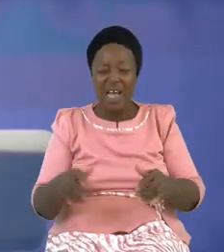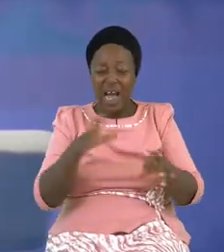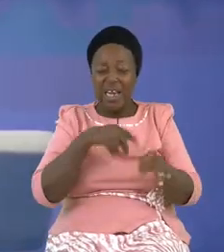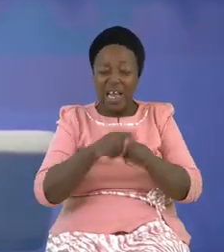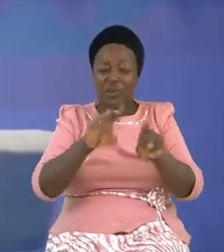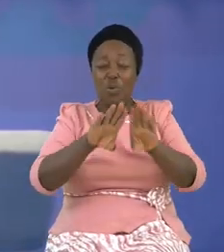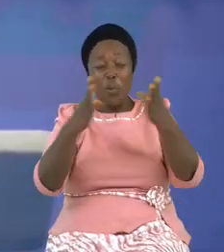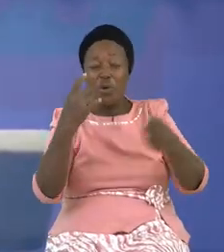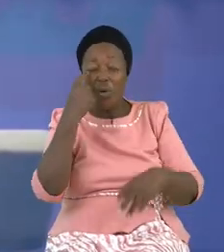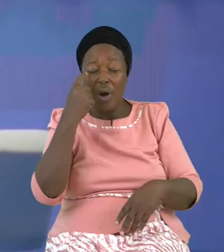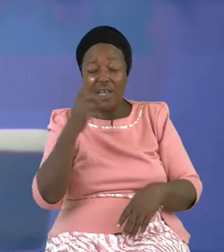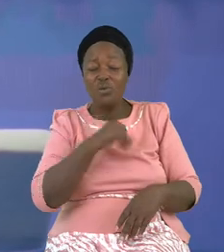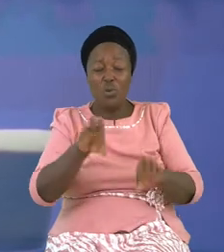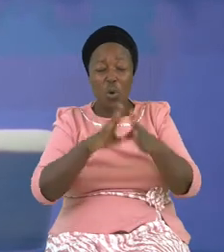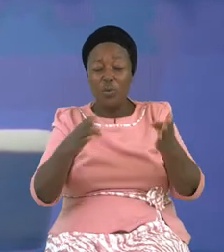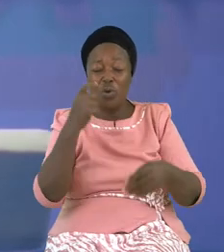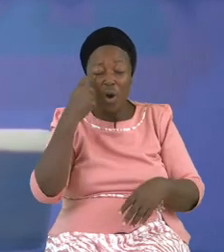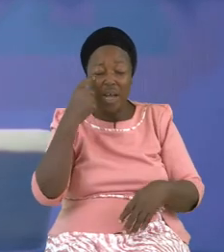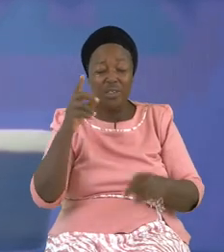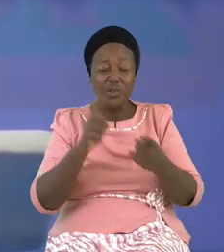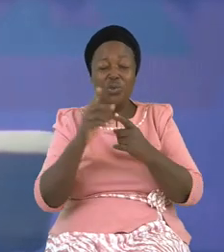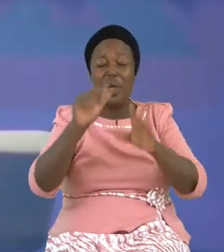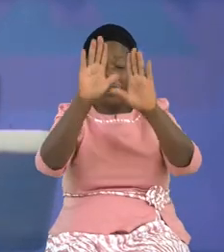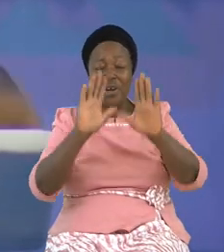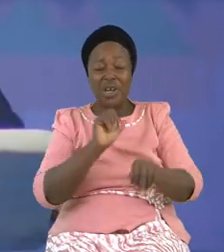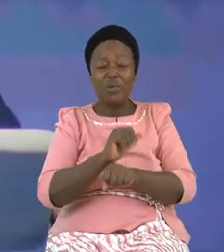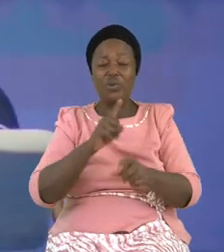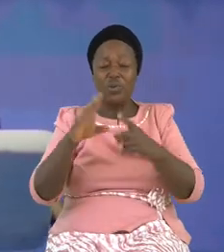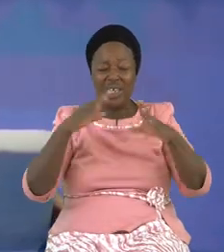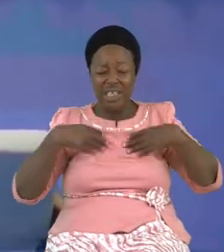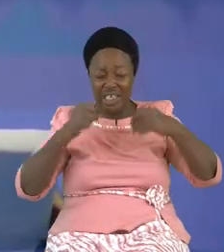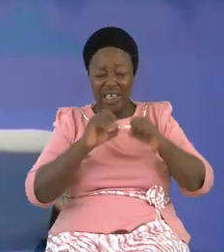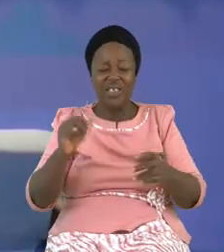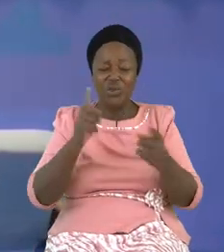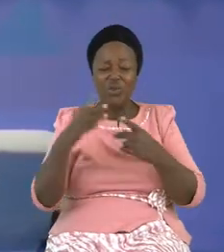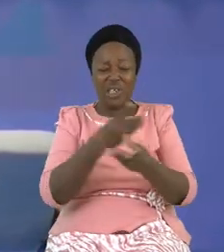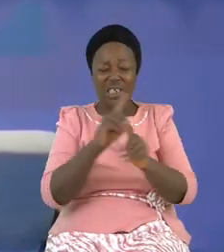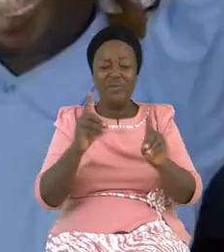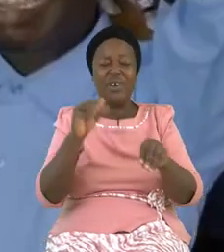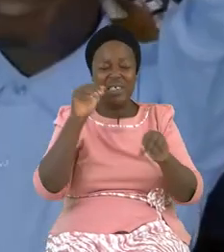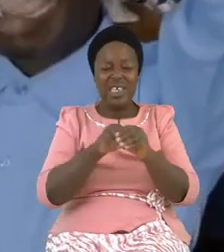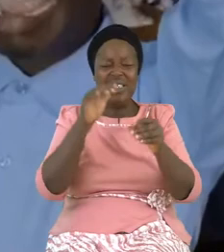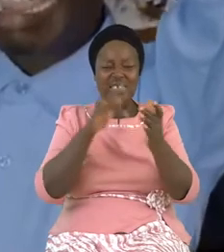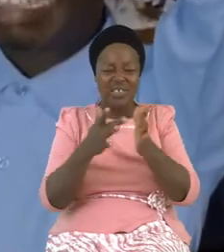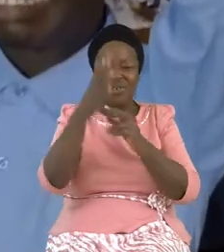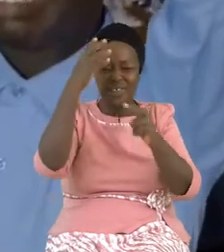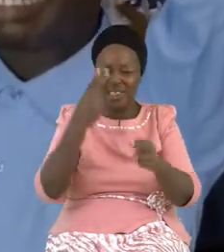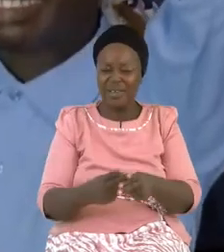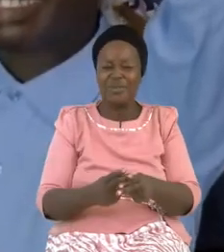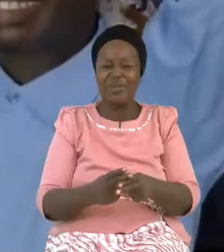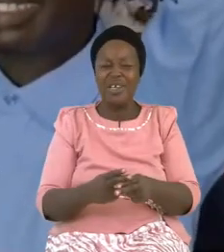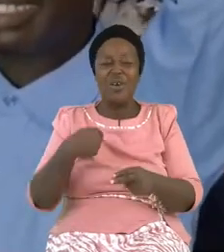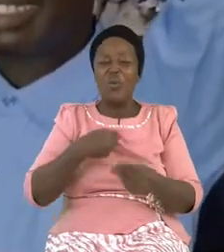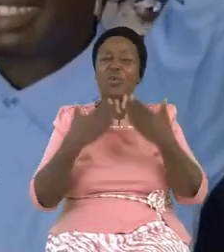eyes, you open your eyes to the miracle, to the healing, to the deliverance in Jesus' name. We thank you,